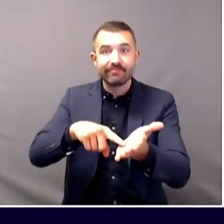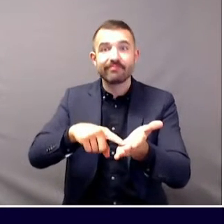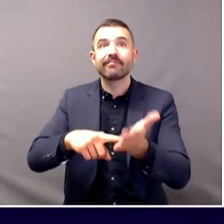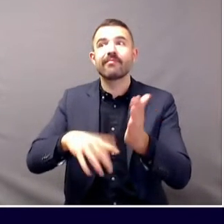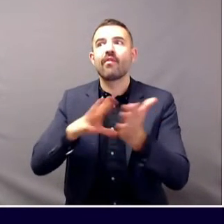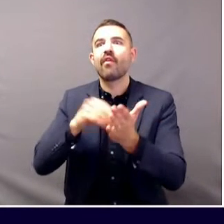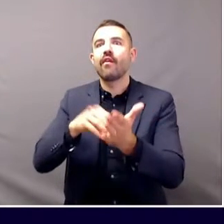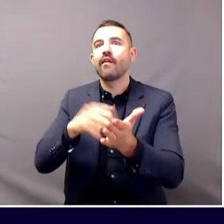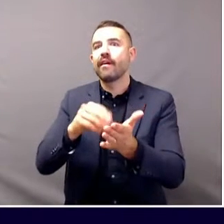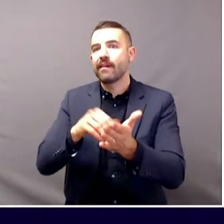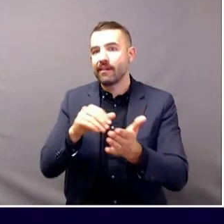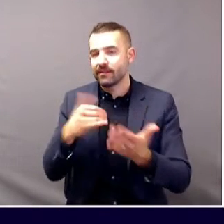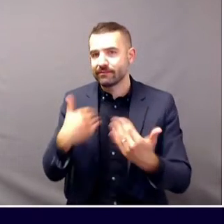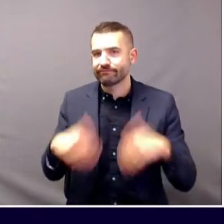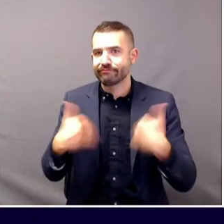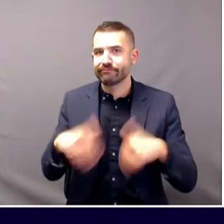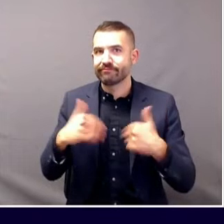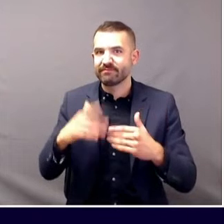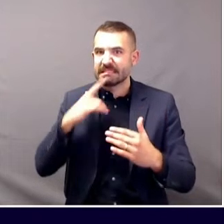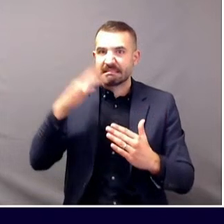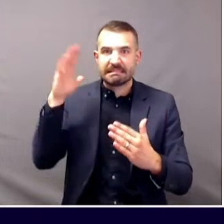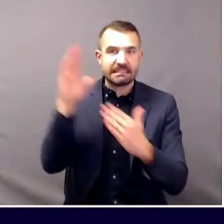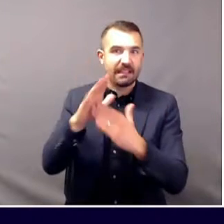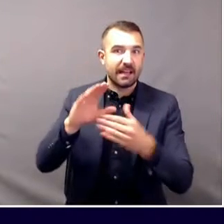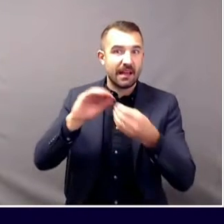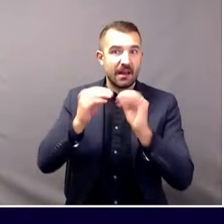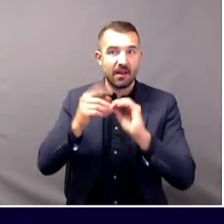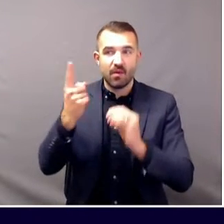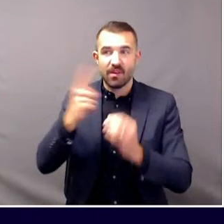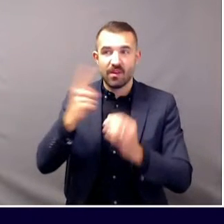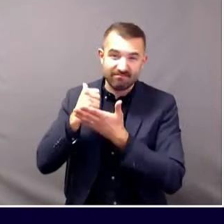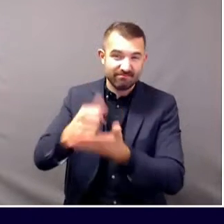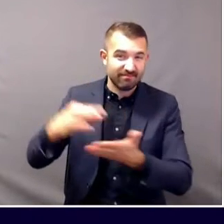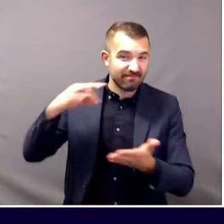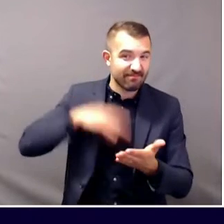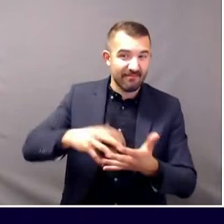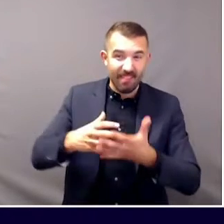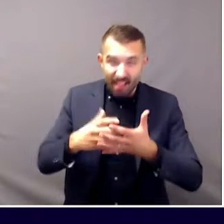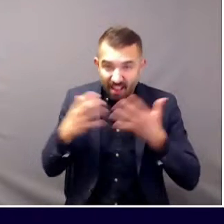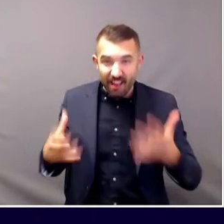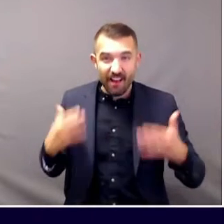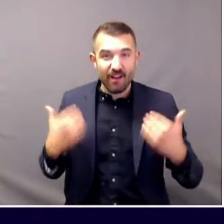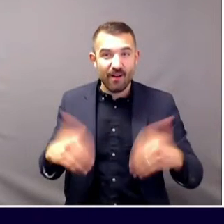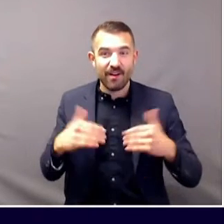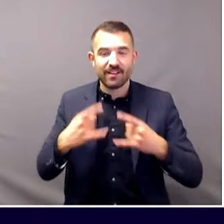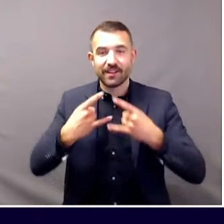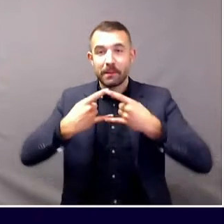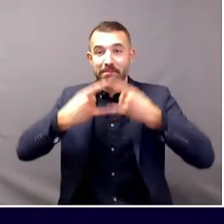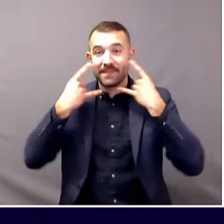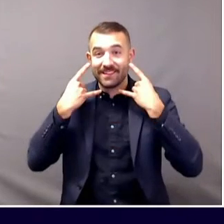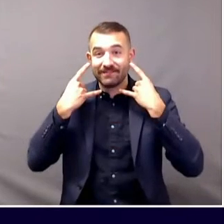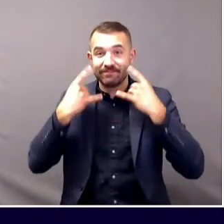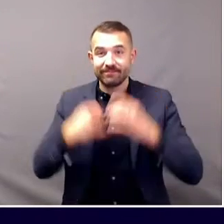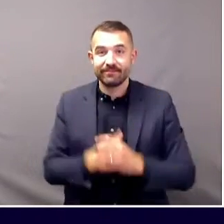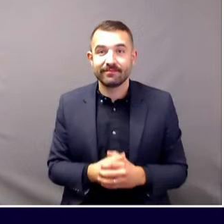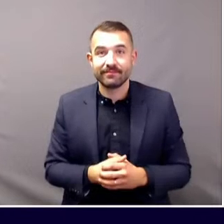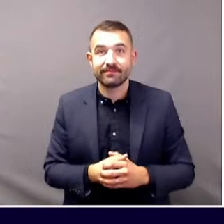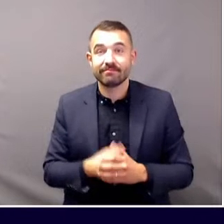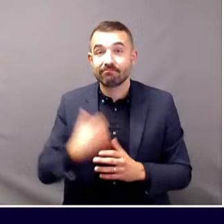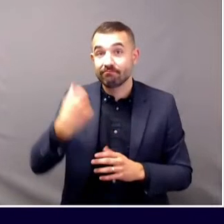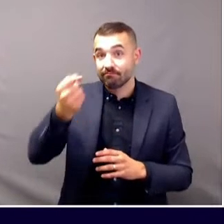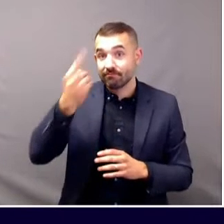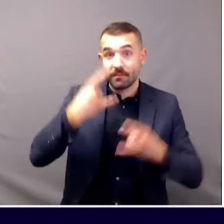of mask wearing. And relative to almost all the other interventions, mask wearing coupled with physical distancing